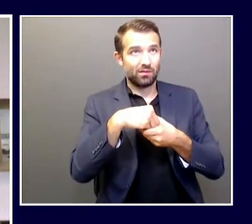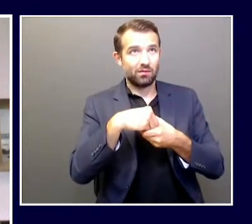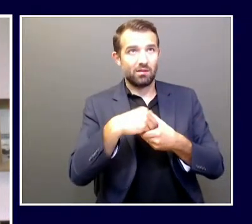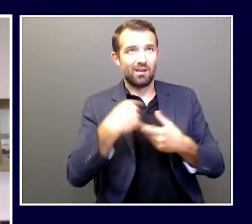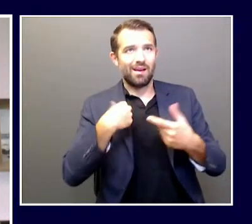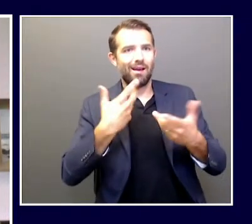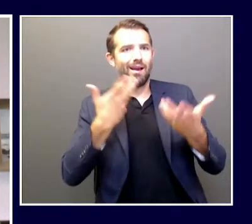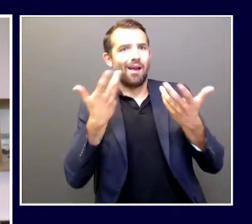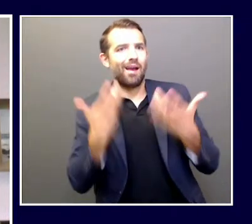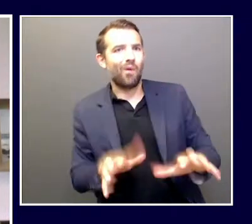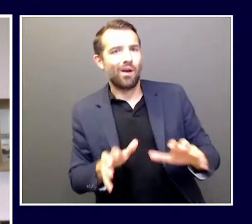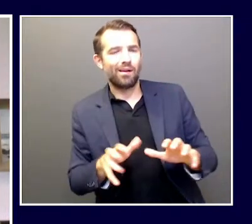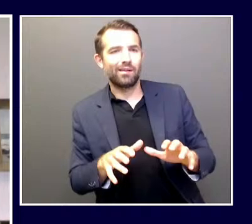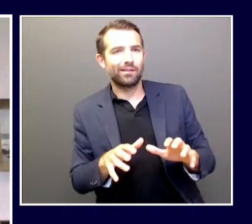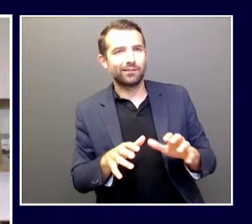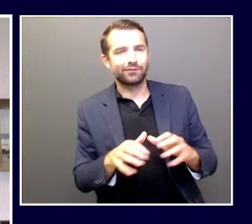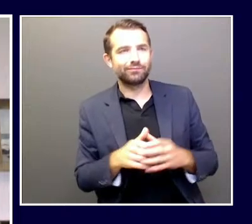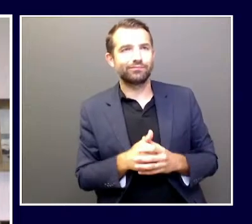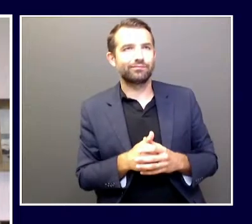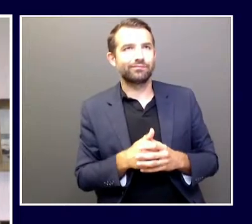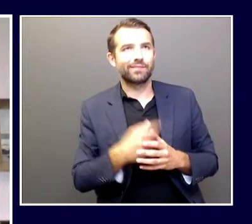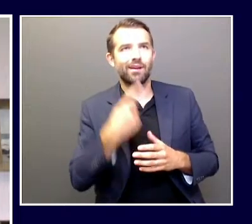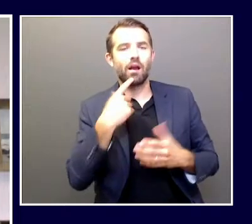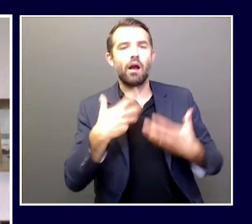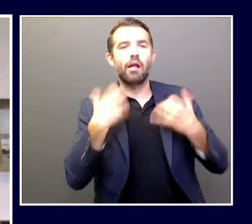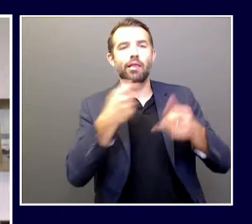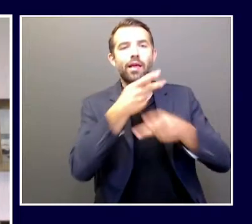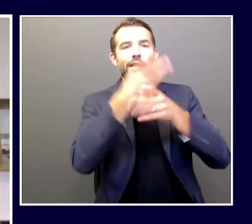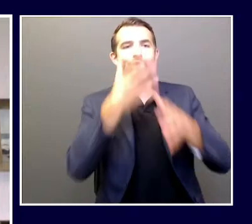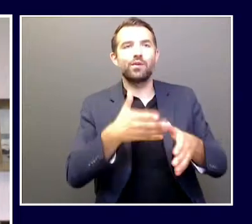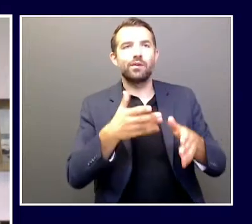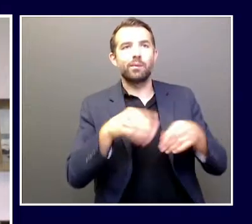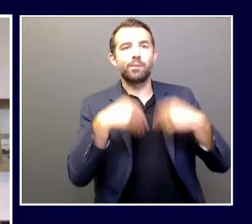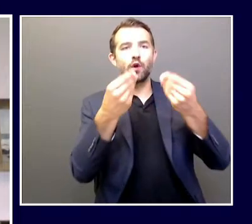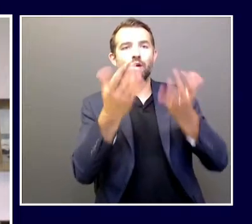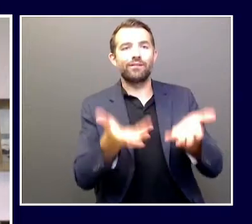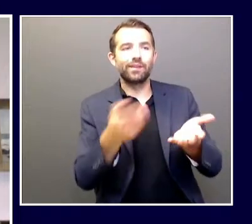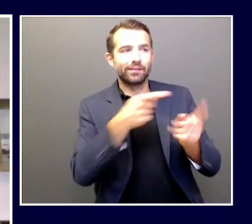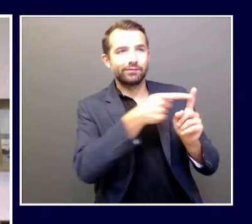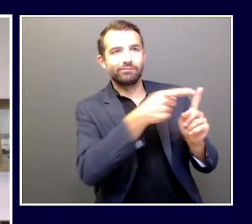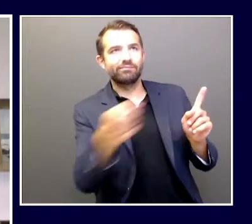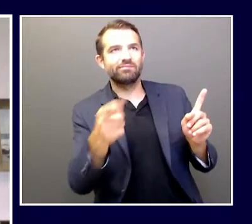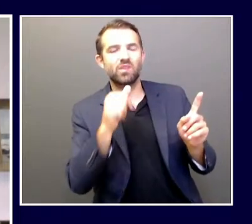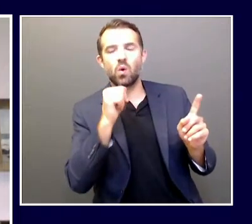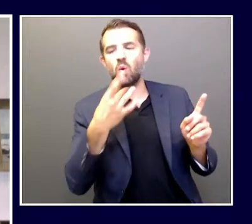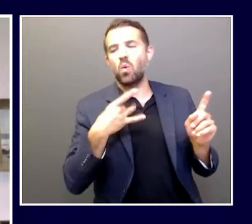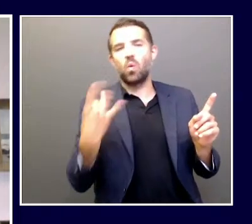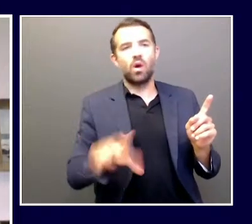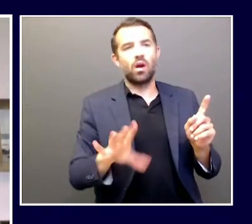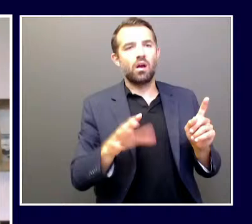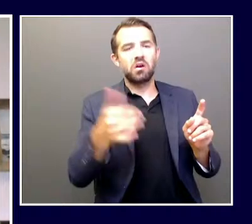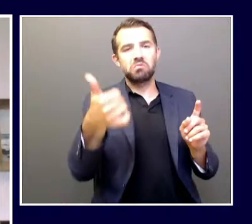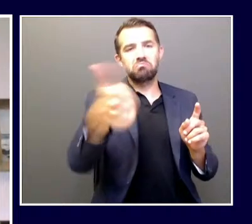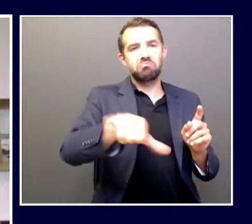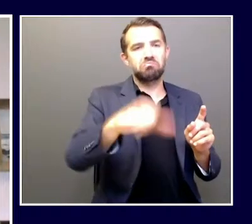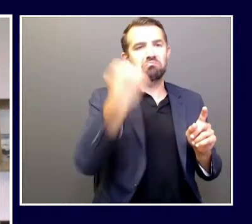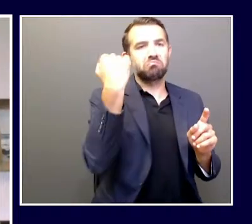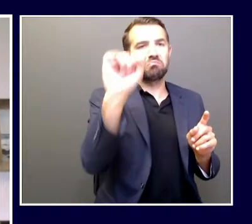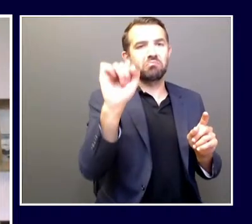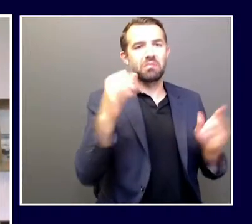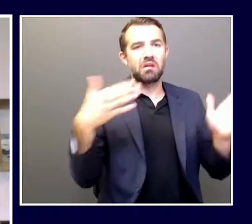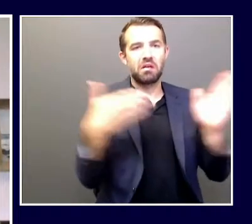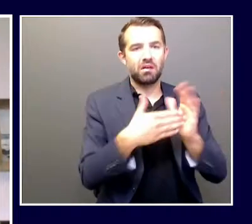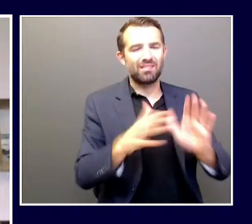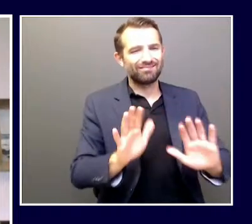is opposition to this. I suspect, or I hypothesize, that what we are seeing is perhaps a vocal minority, but yet there being